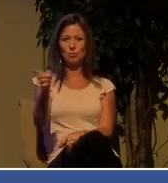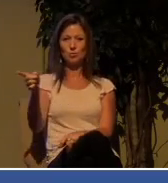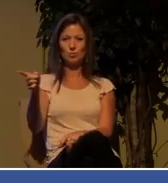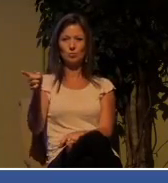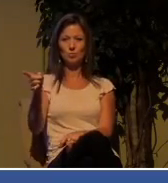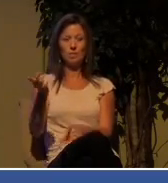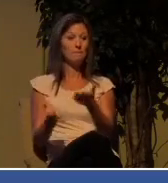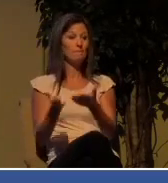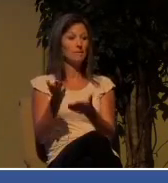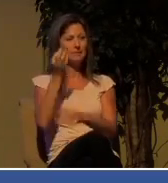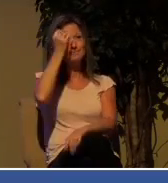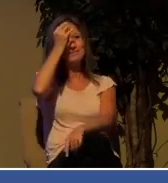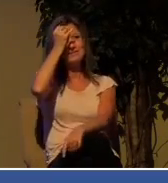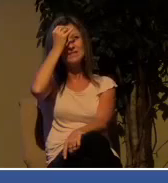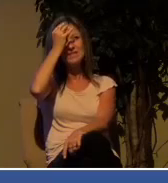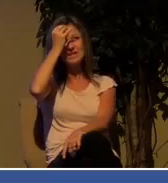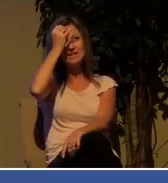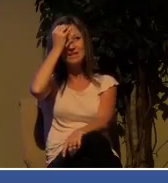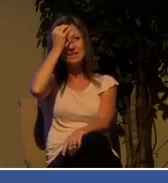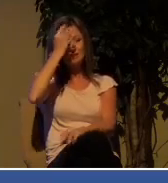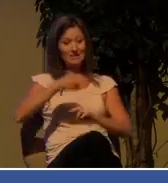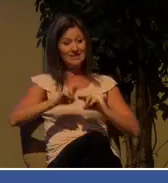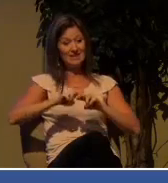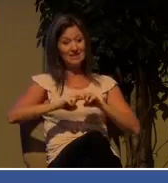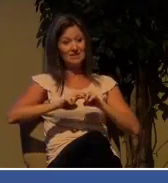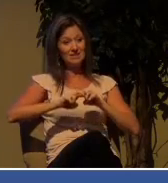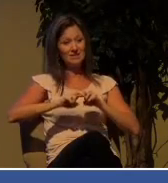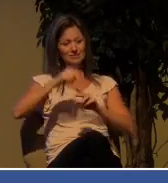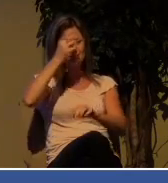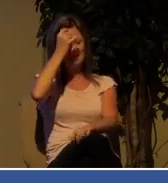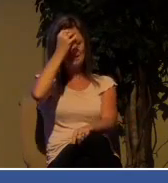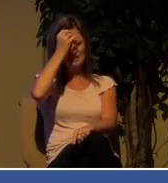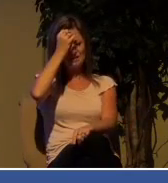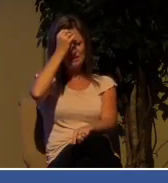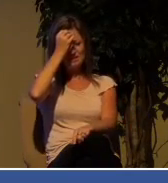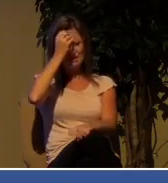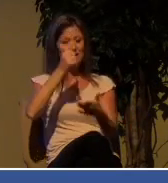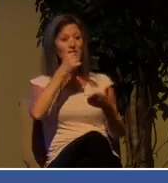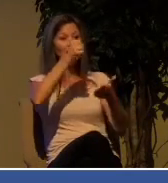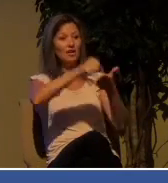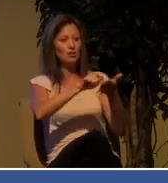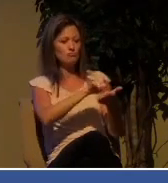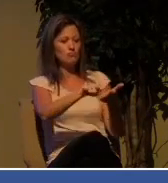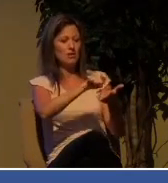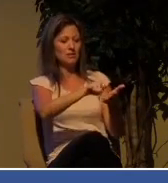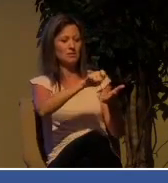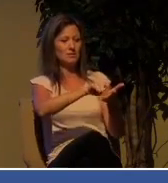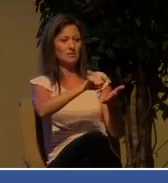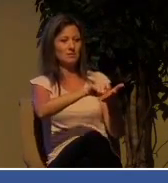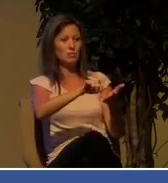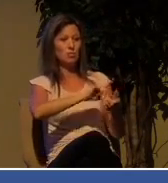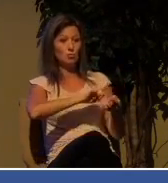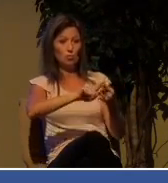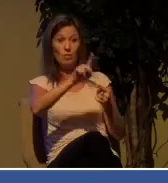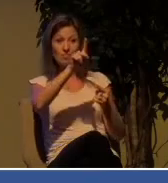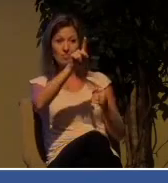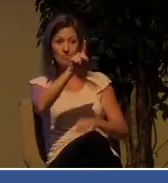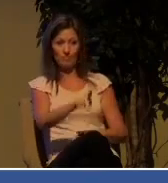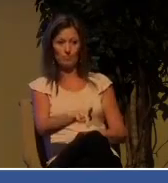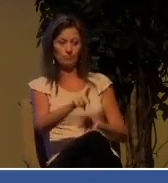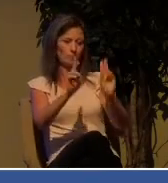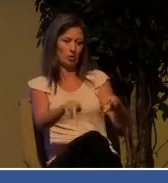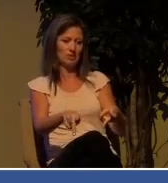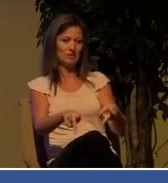Take some time to sit down and write a letter to the one or the ones God that used